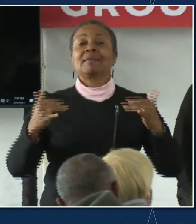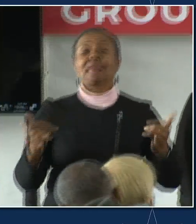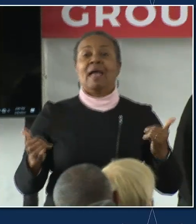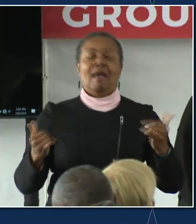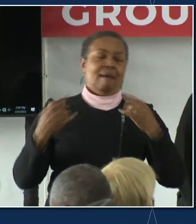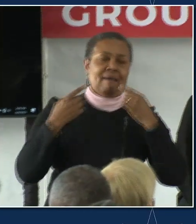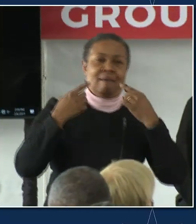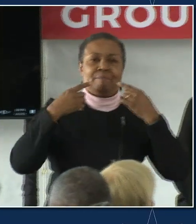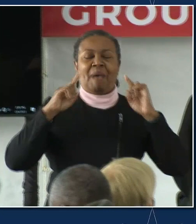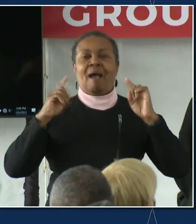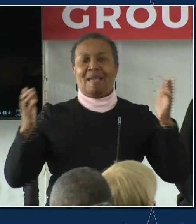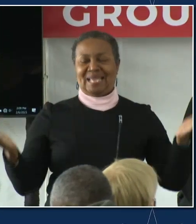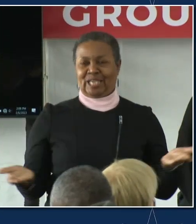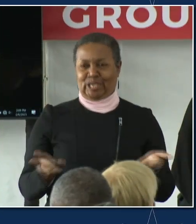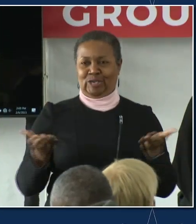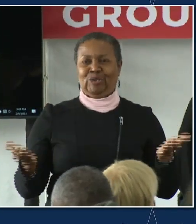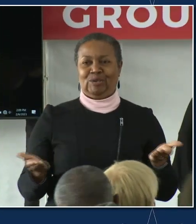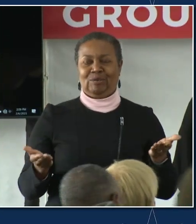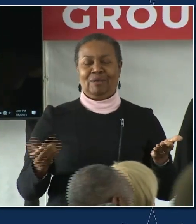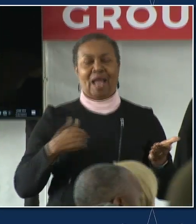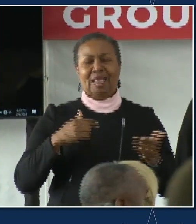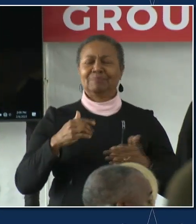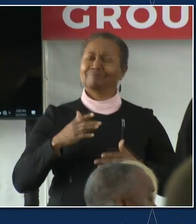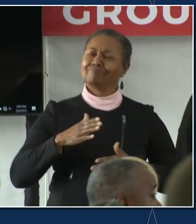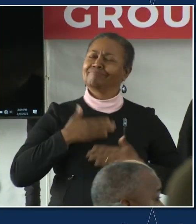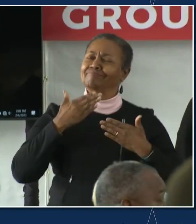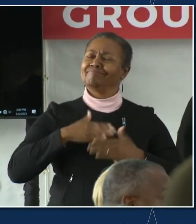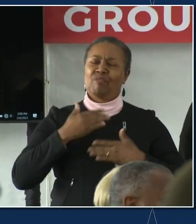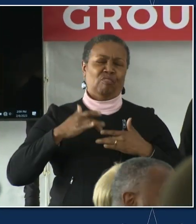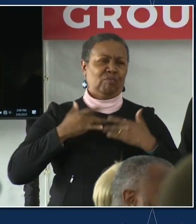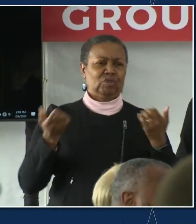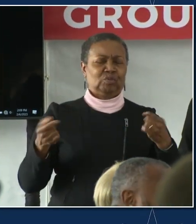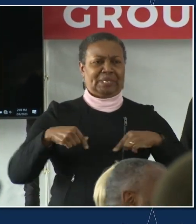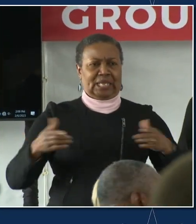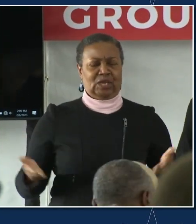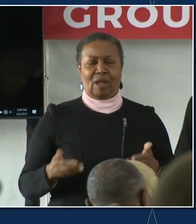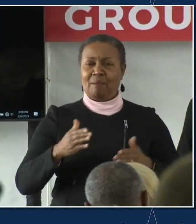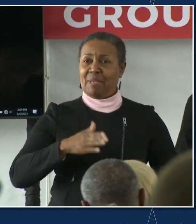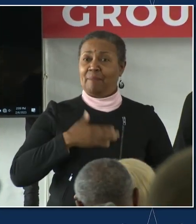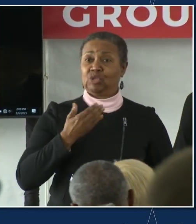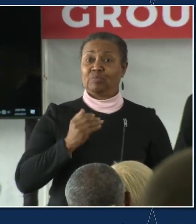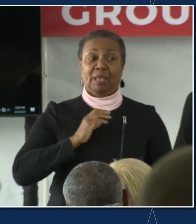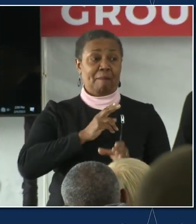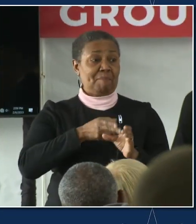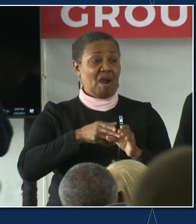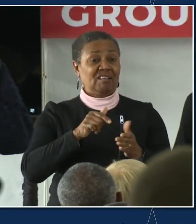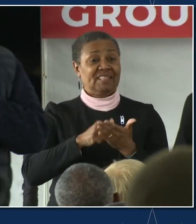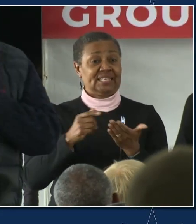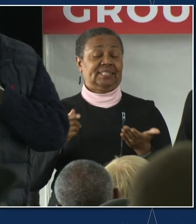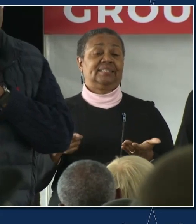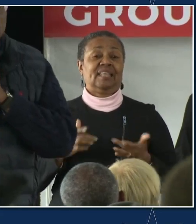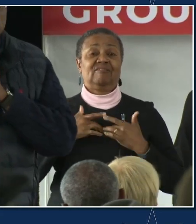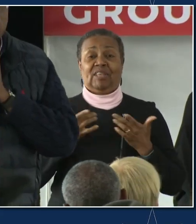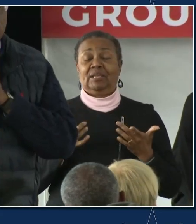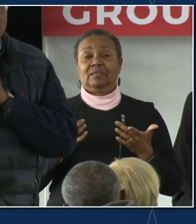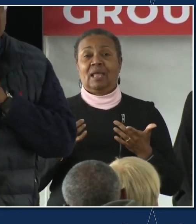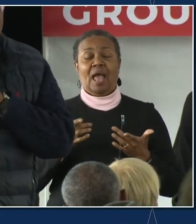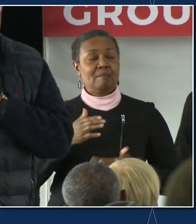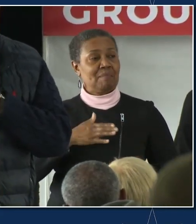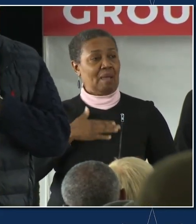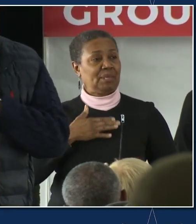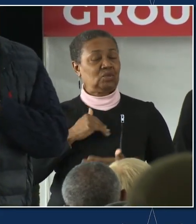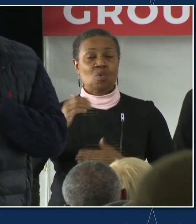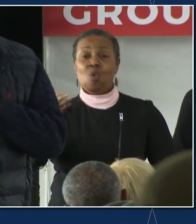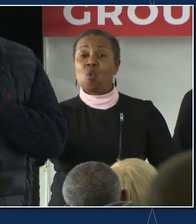we are finally here. So I am so happy to be here. I am so happy to be a part of this. I am so happy